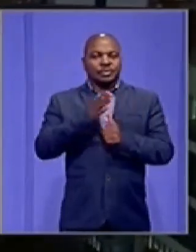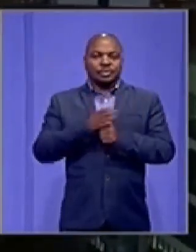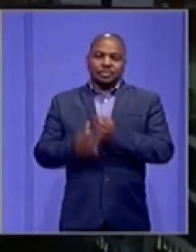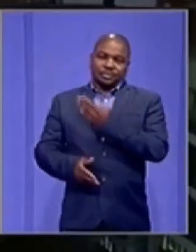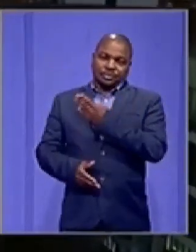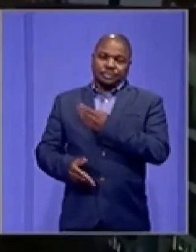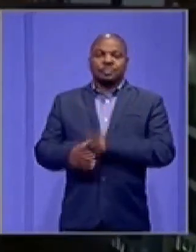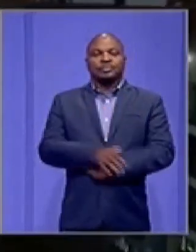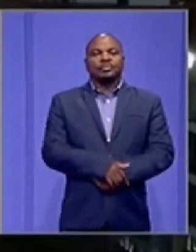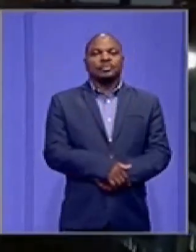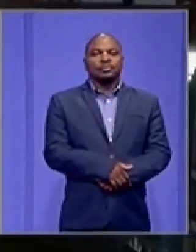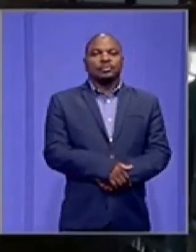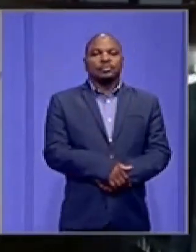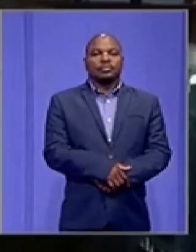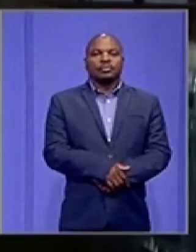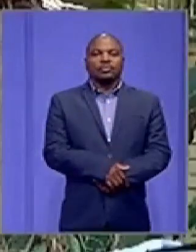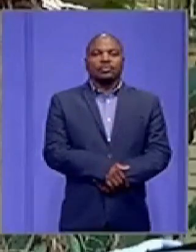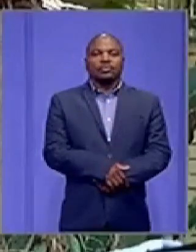tša tšona.